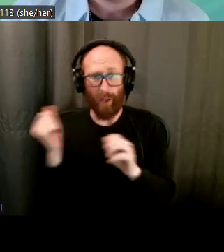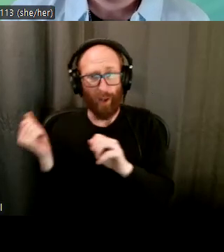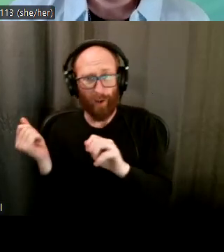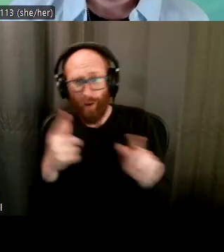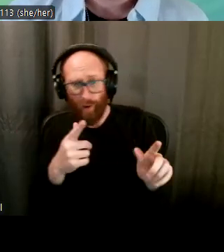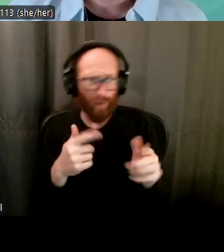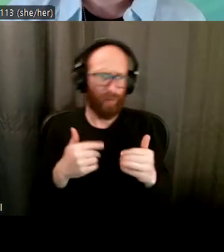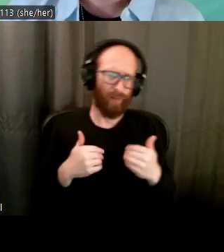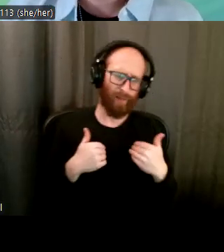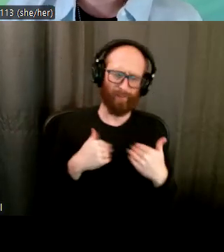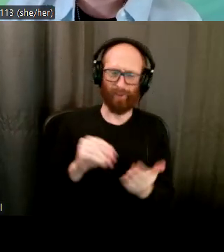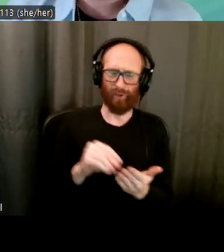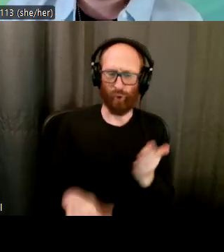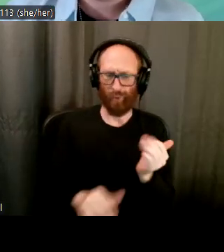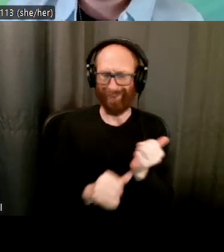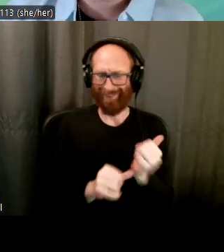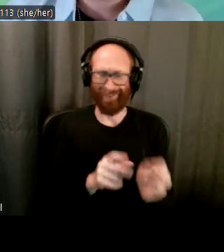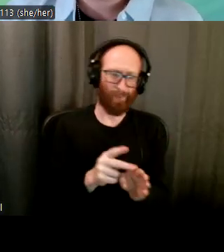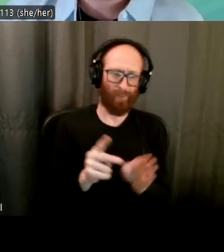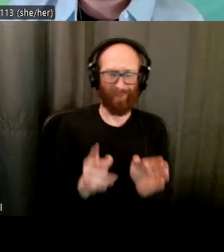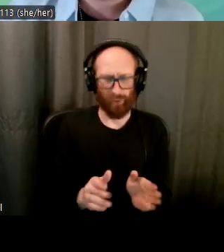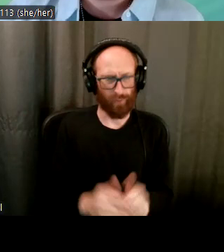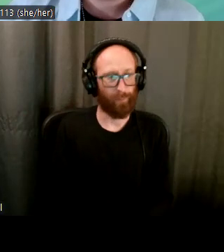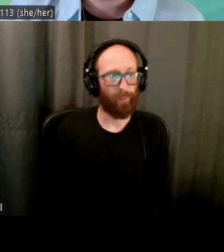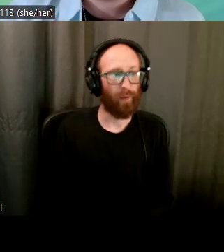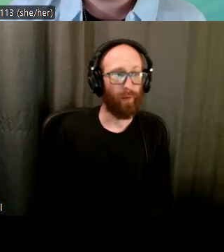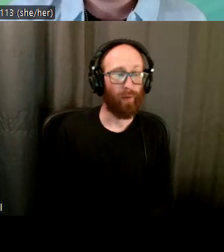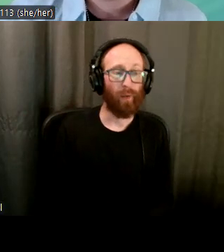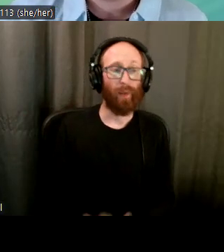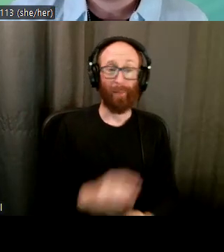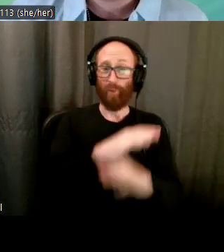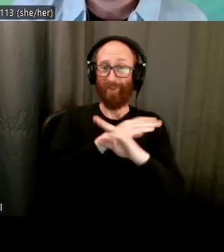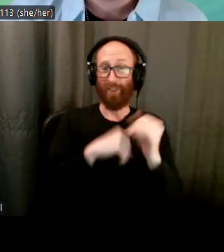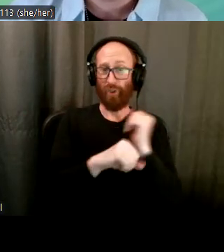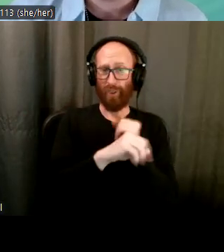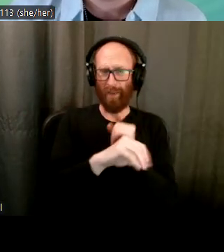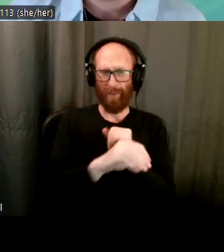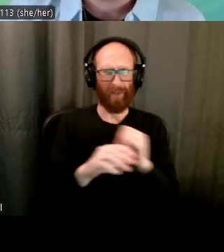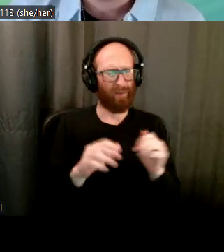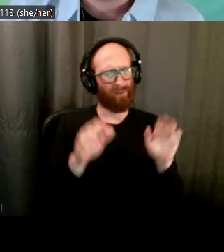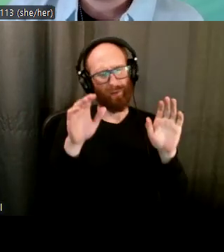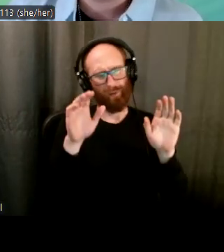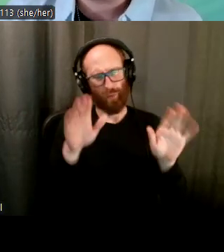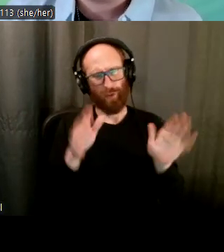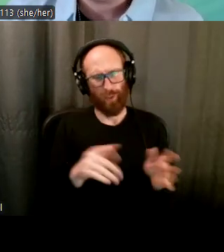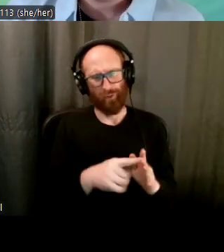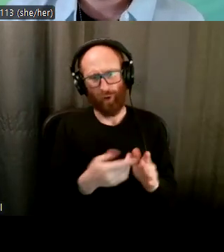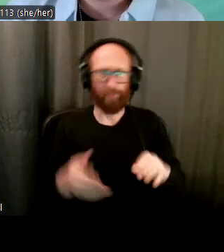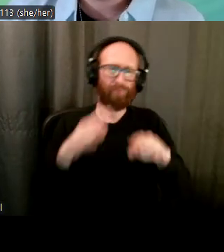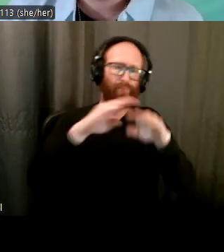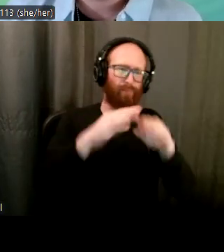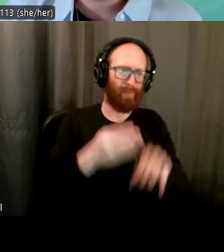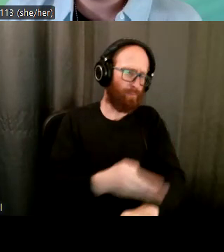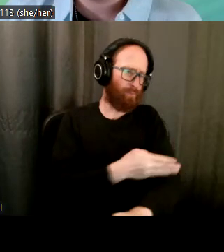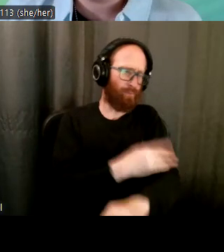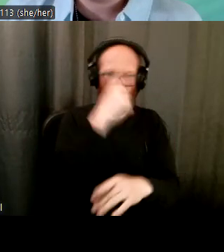professional. Prevention campaigns are a great place to start increasing mental health literacy. So